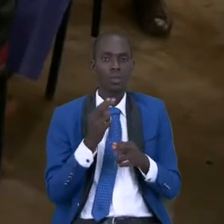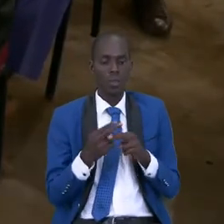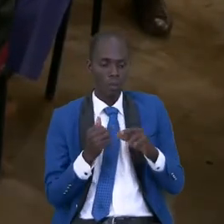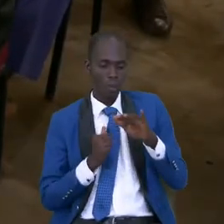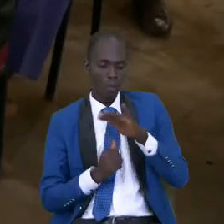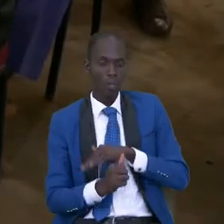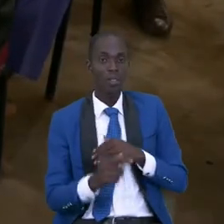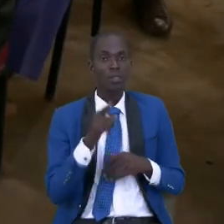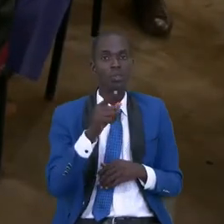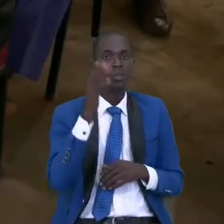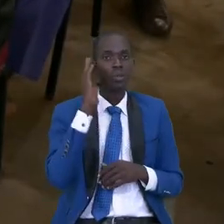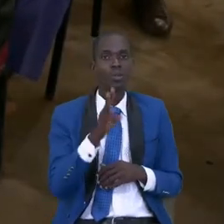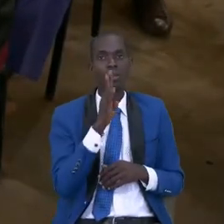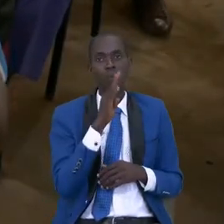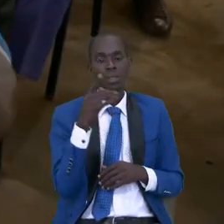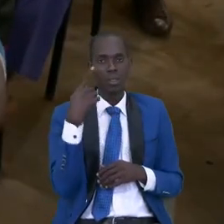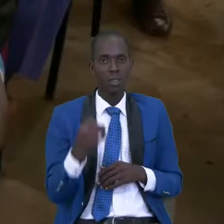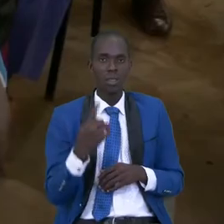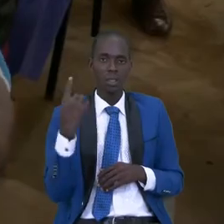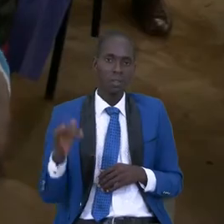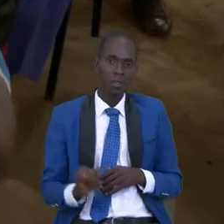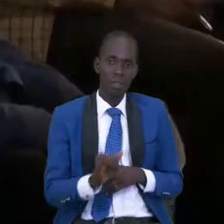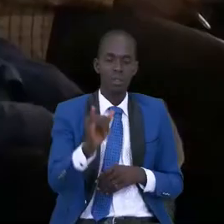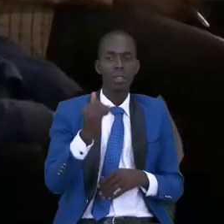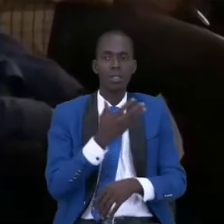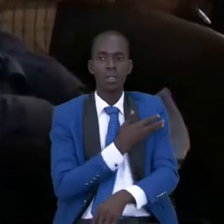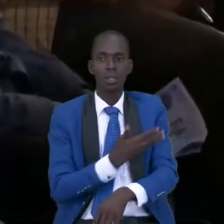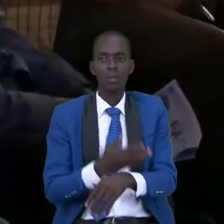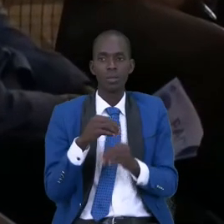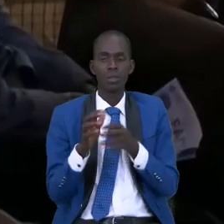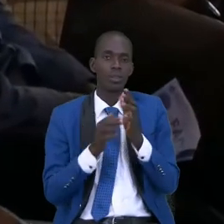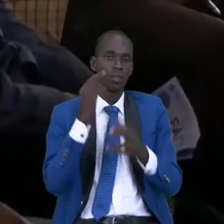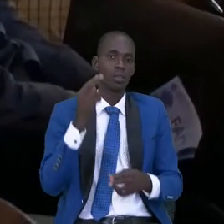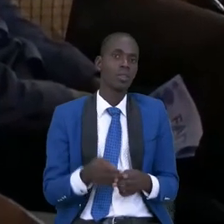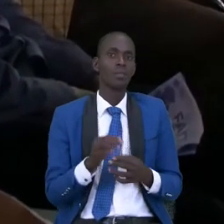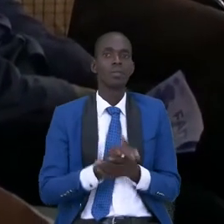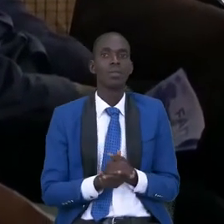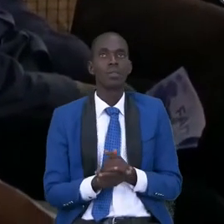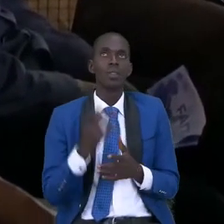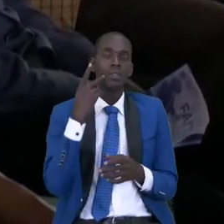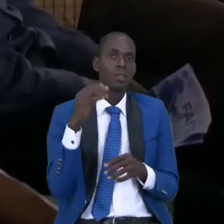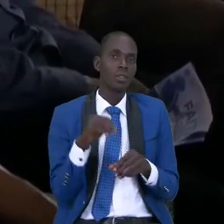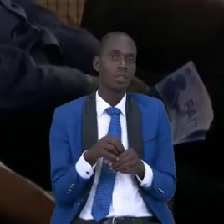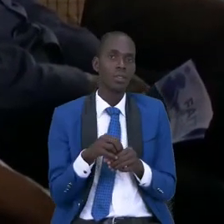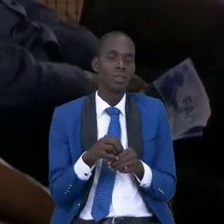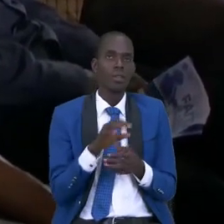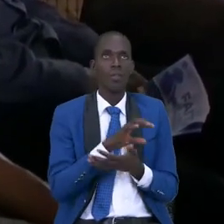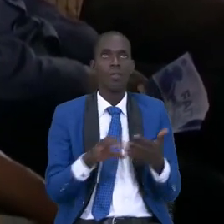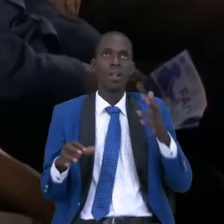you will be the everlasting arms in Jesus' name. Look at